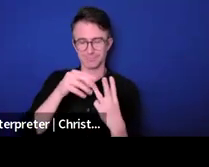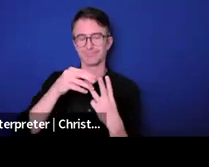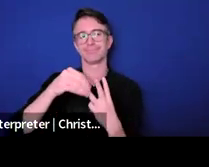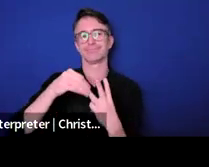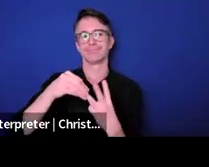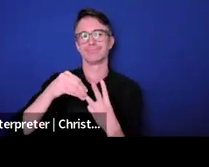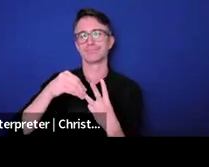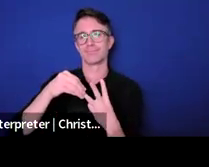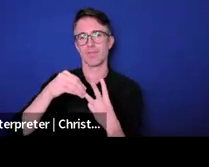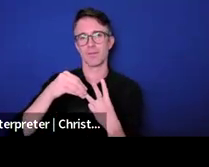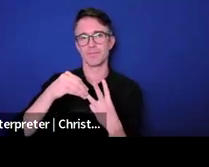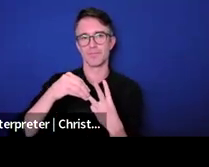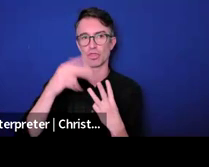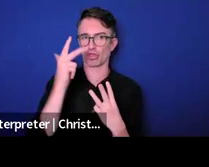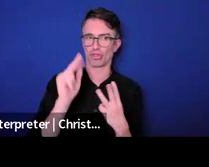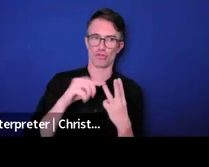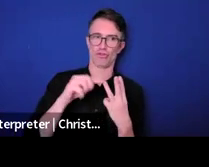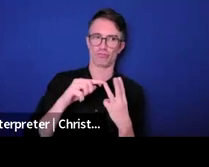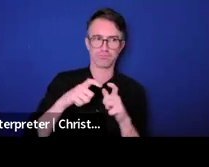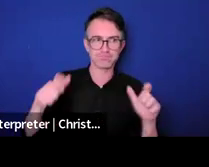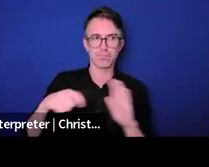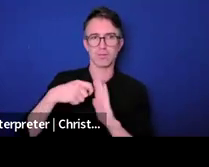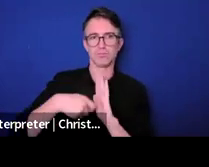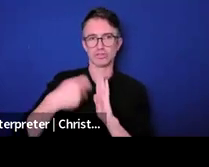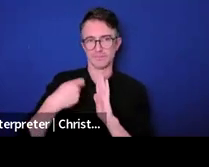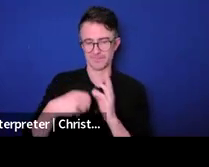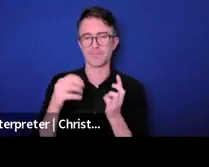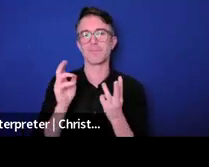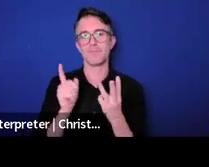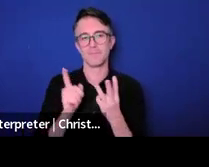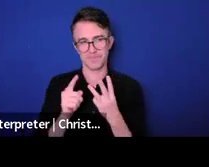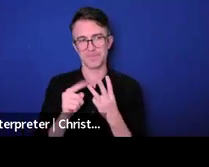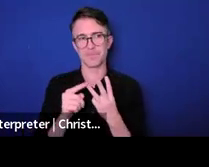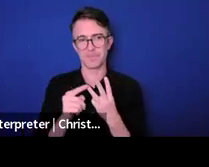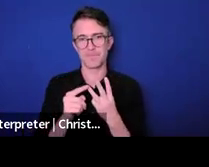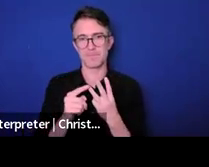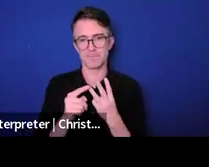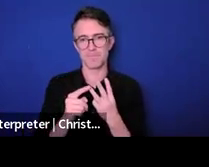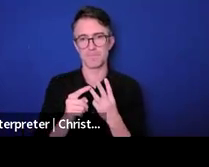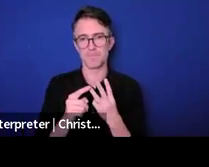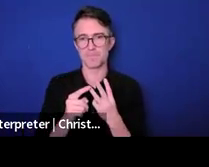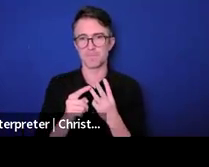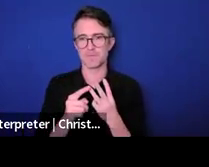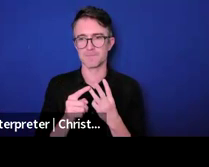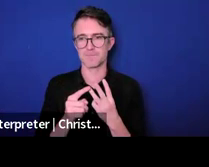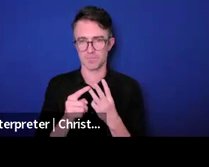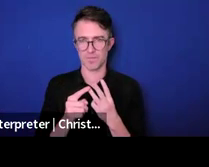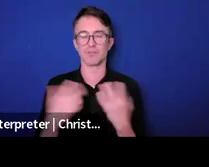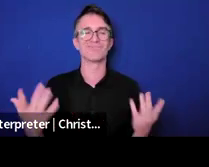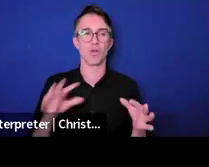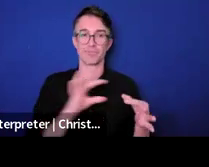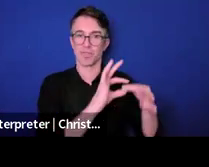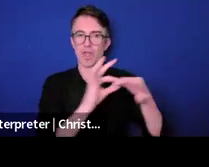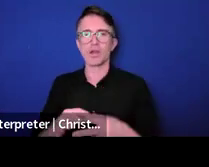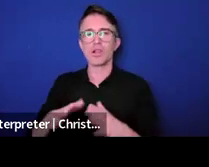I wanted to talk about a different type of care arrangements from the child protection perspective and the right to live in a